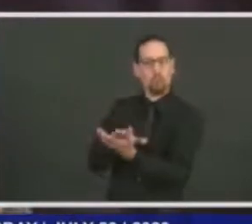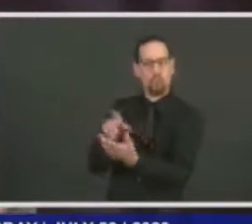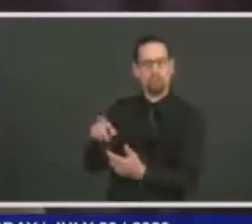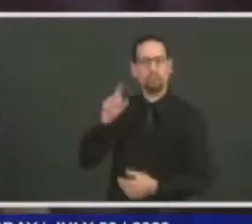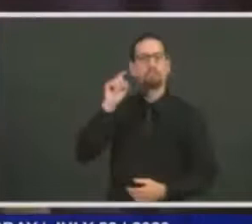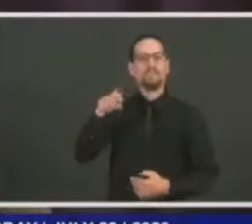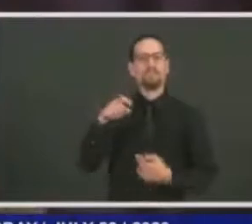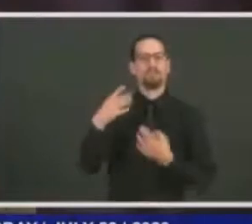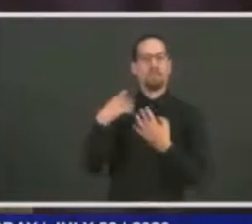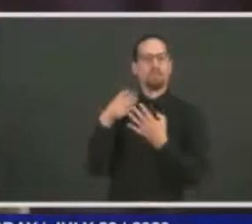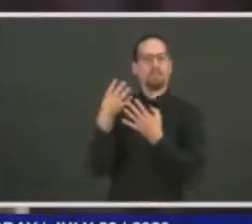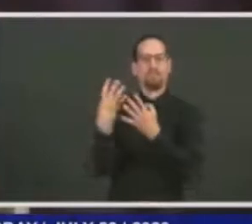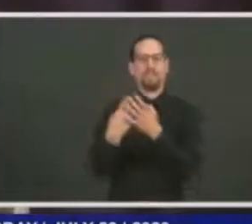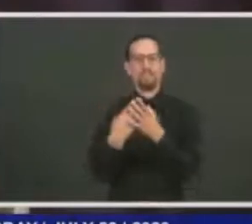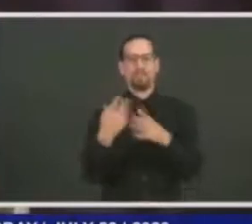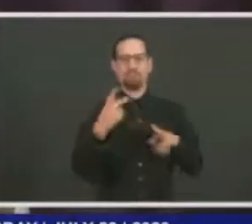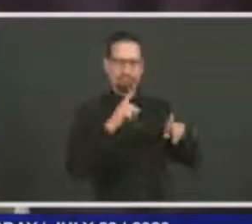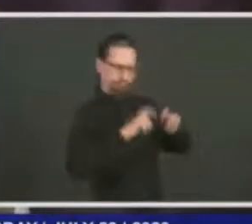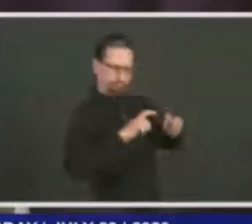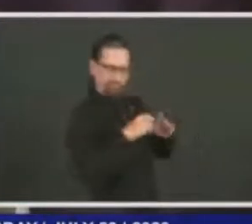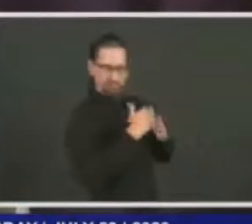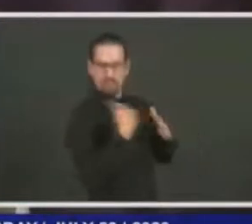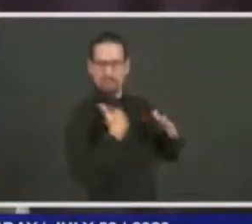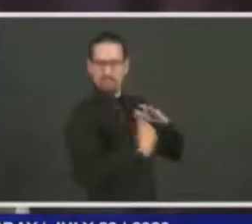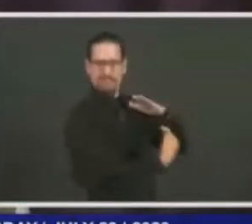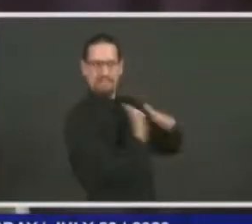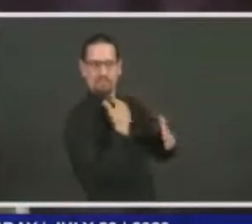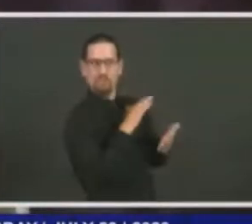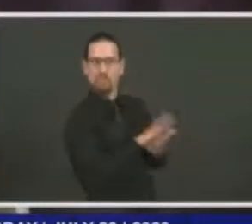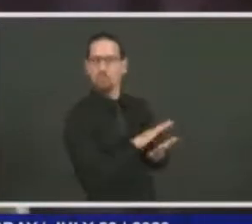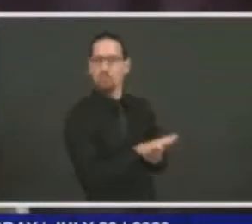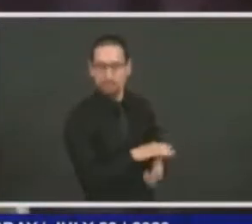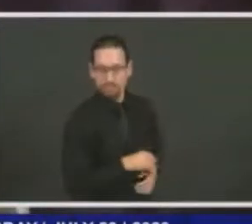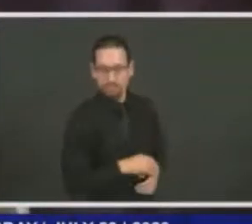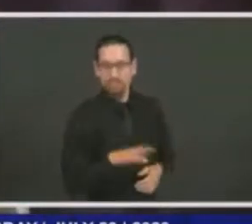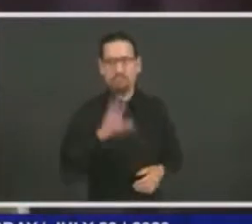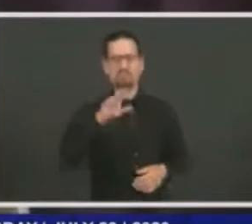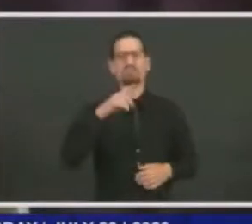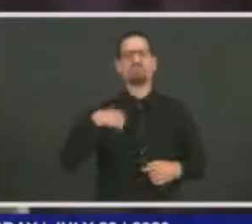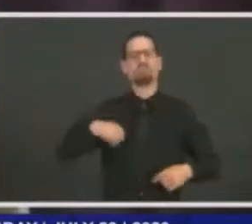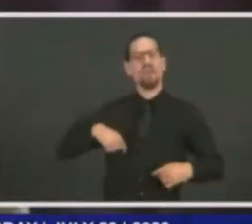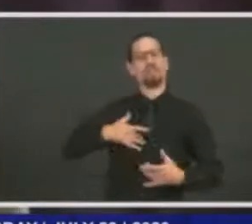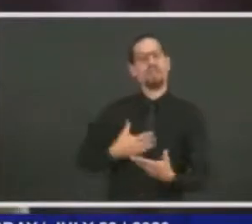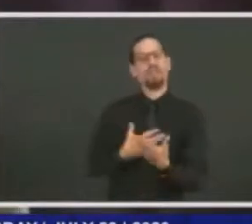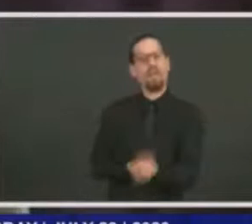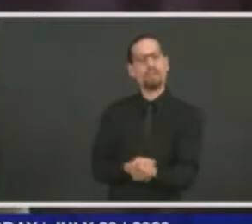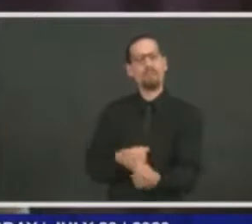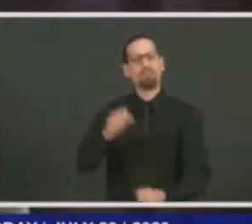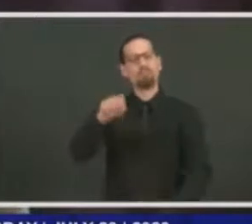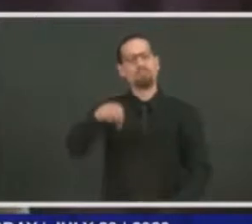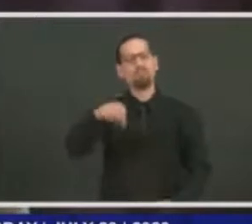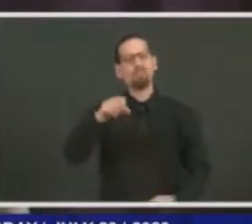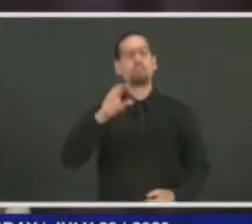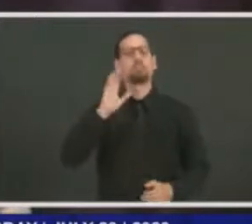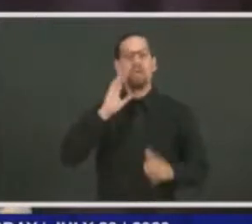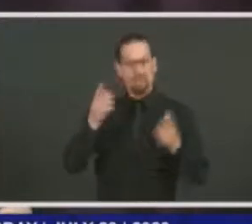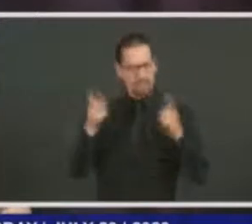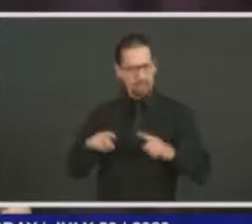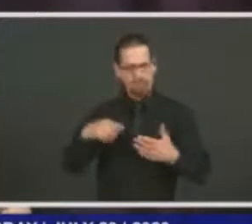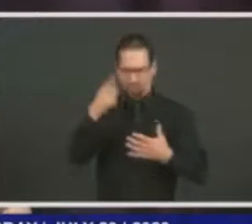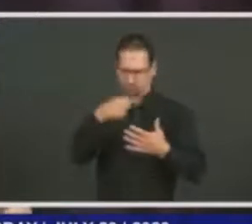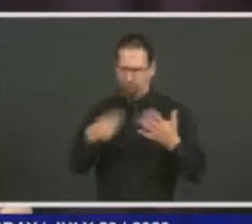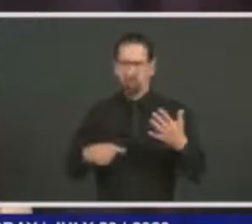place for us to feel confident returning anyone to our schools. That is really important. Todas